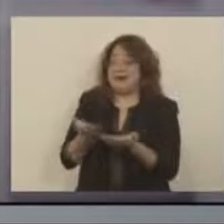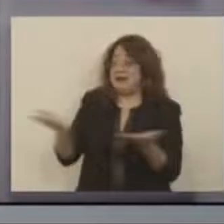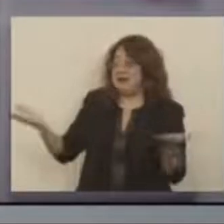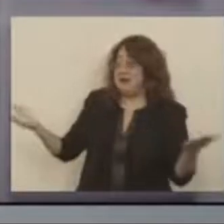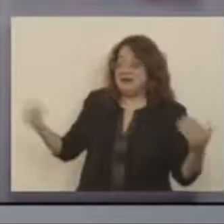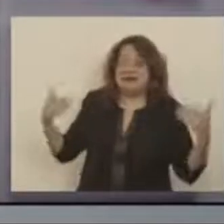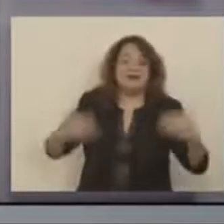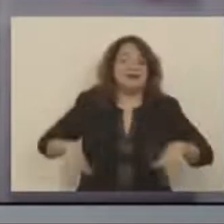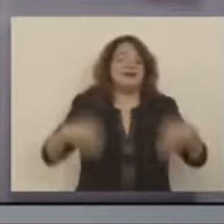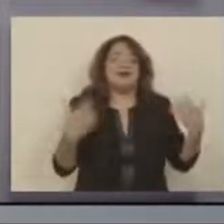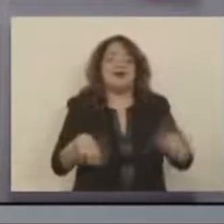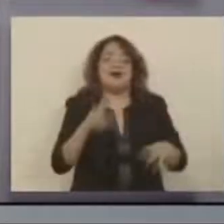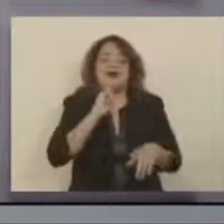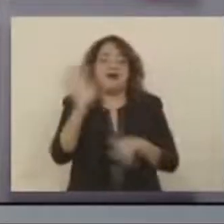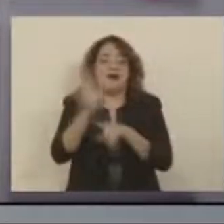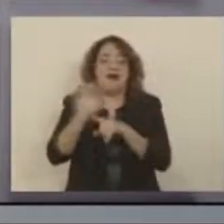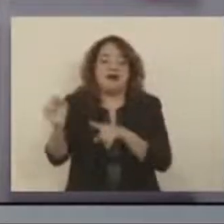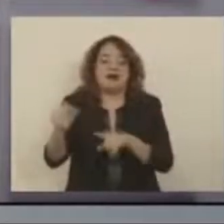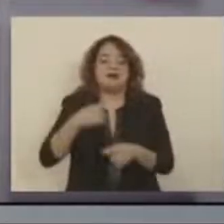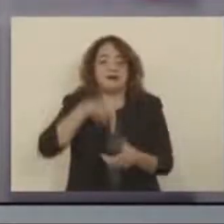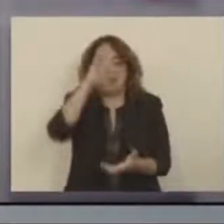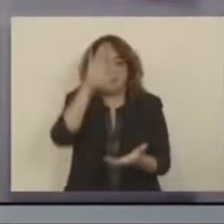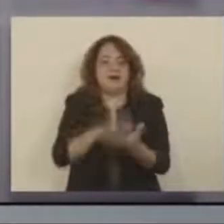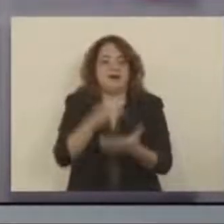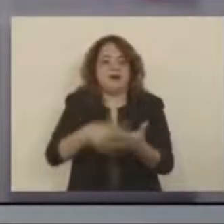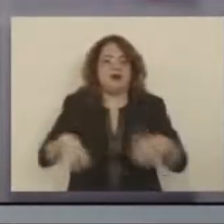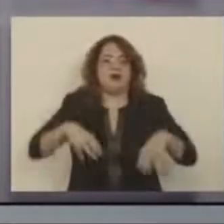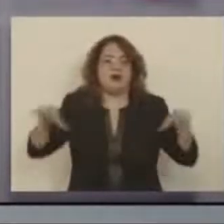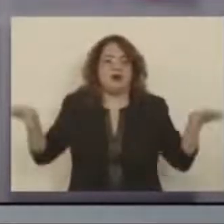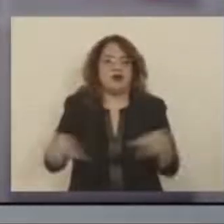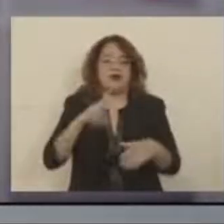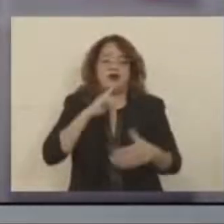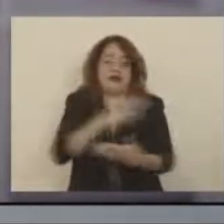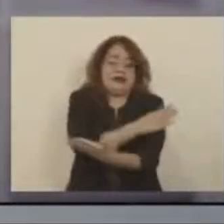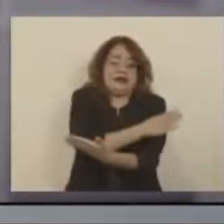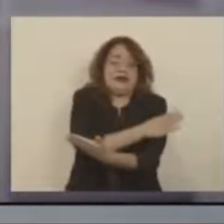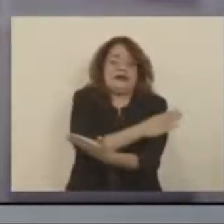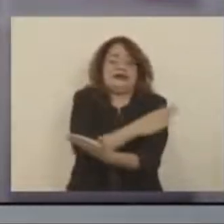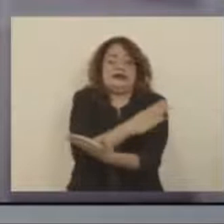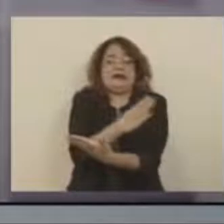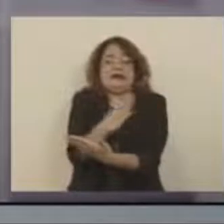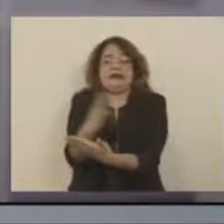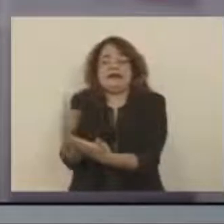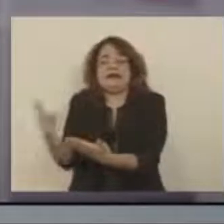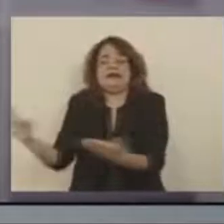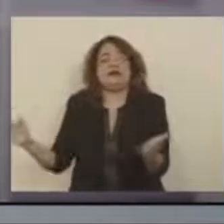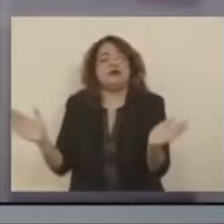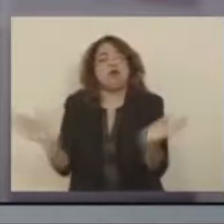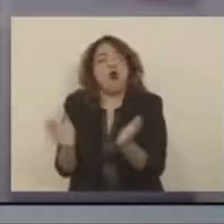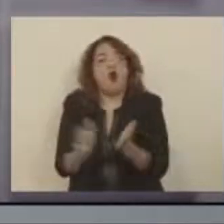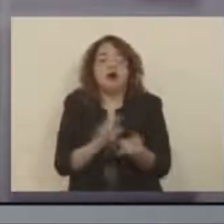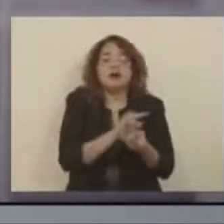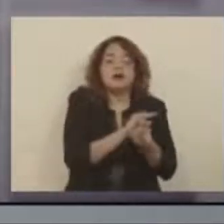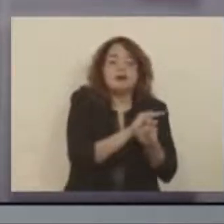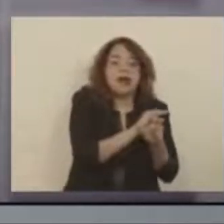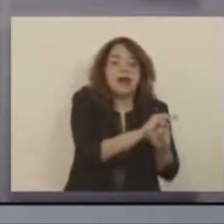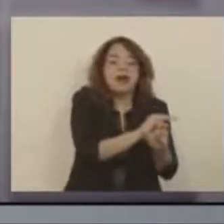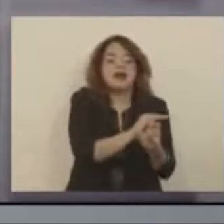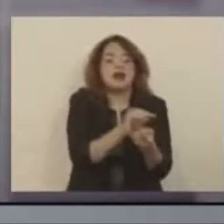believe in what we're doing, across the full gamut of, small satellites to,